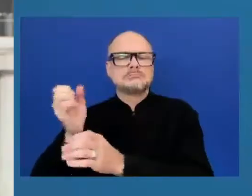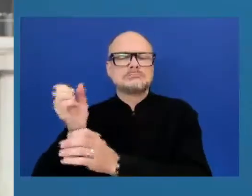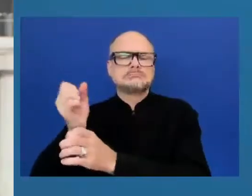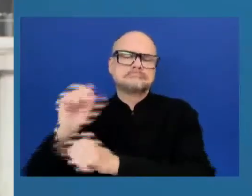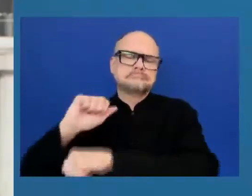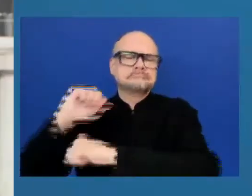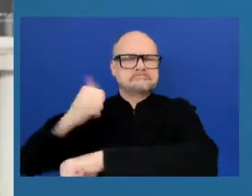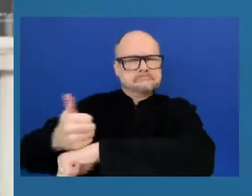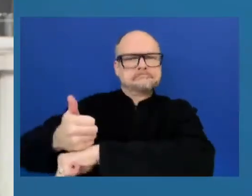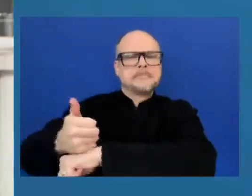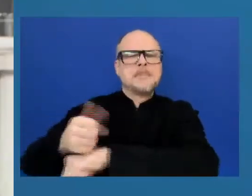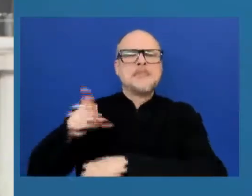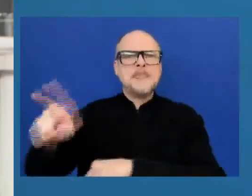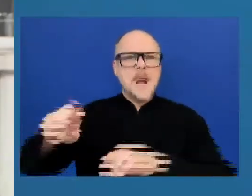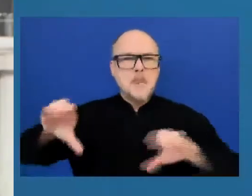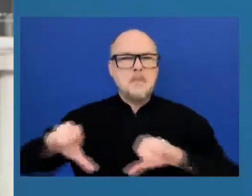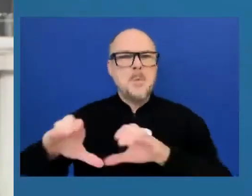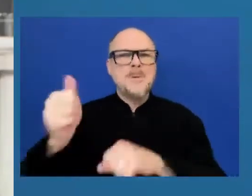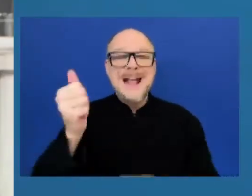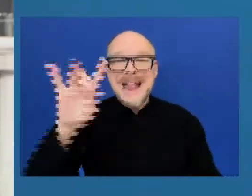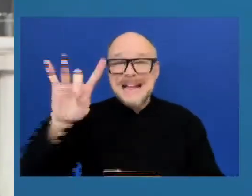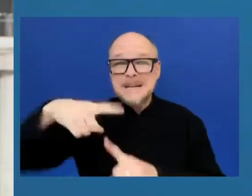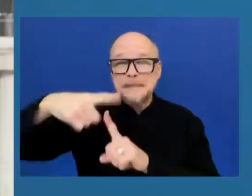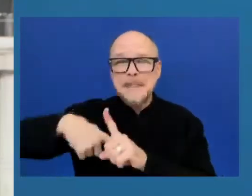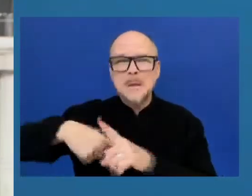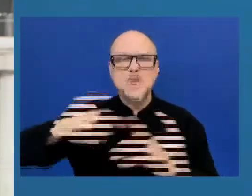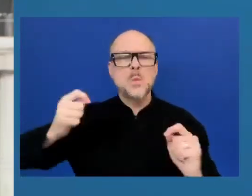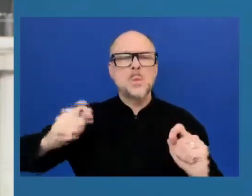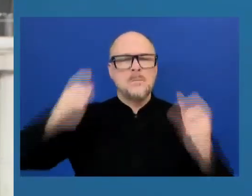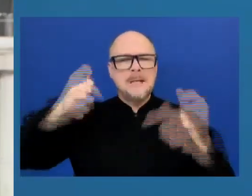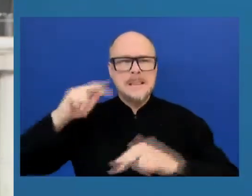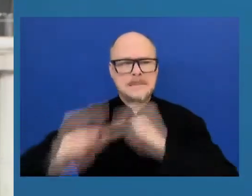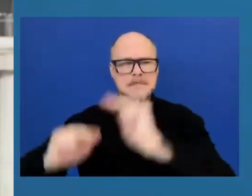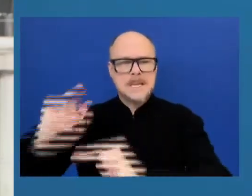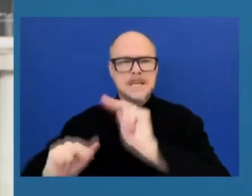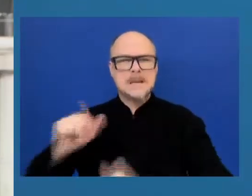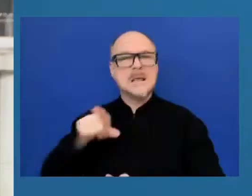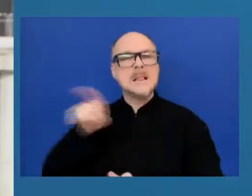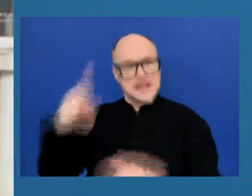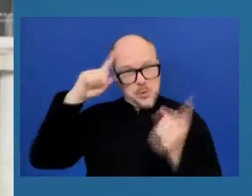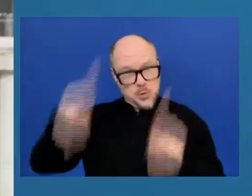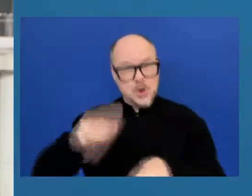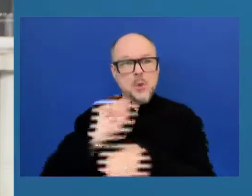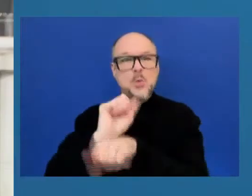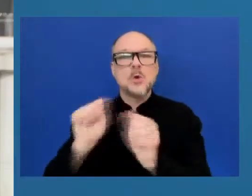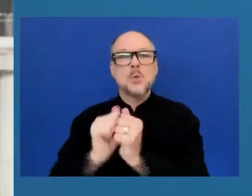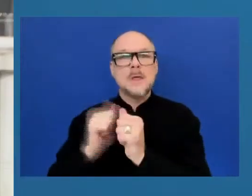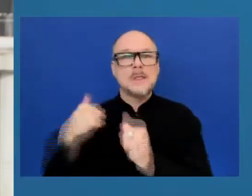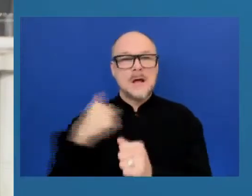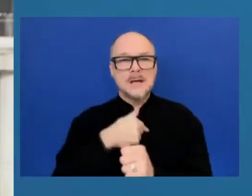This is the speed that they're able to accomplish. So they're going to work with us, work with the Tennessee Valley Authority. There's